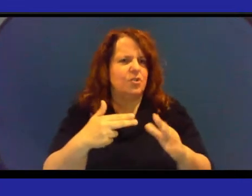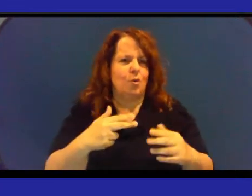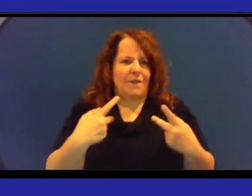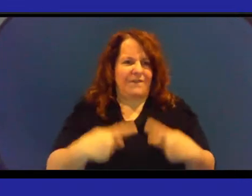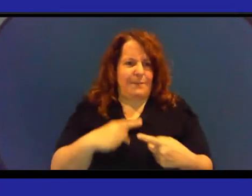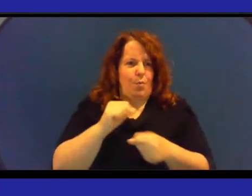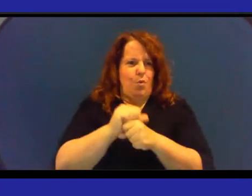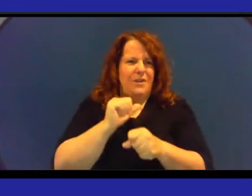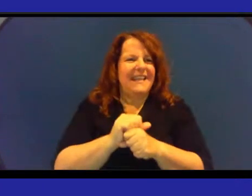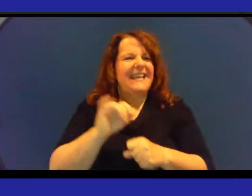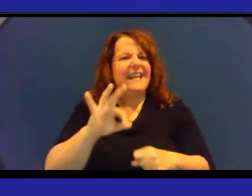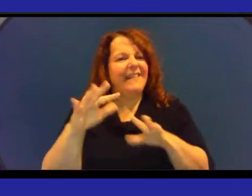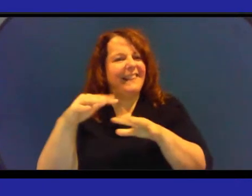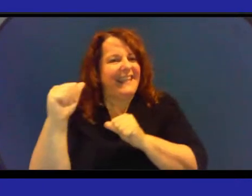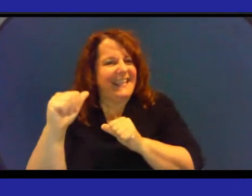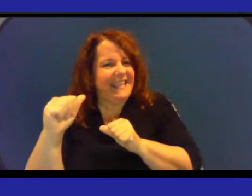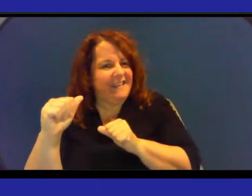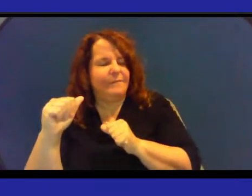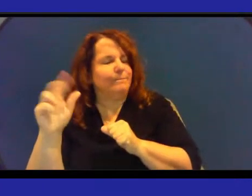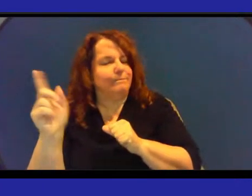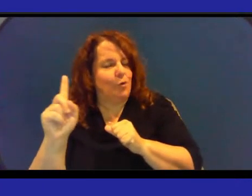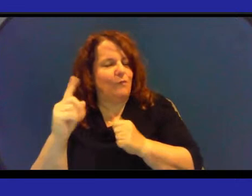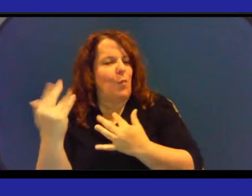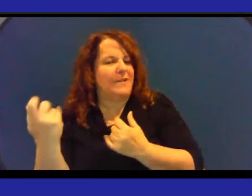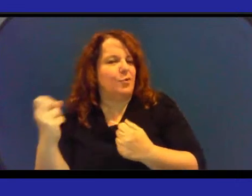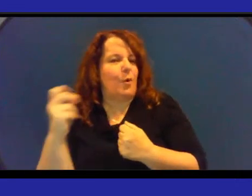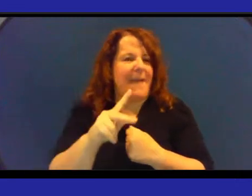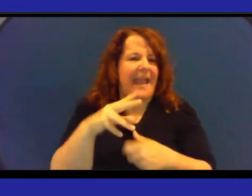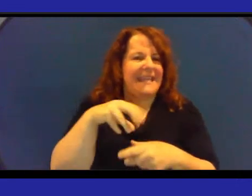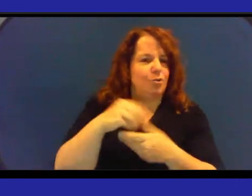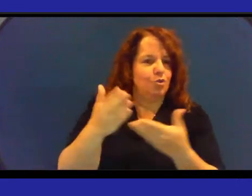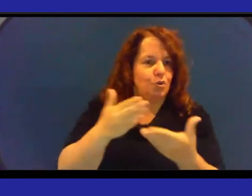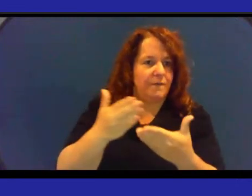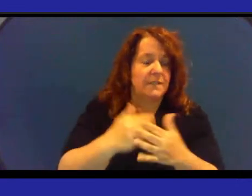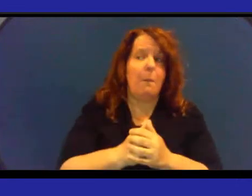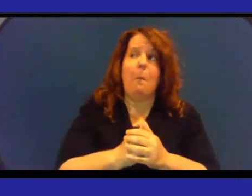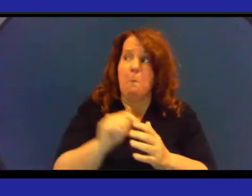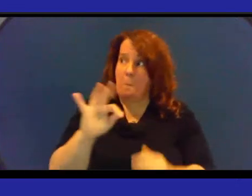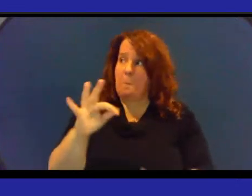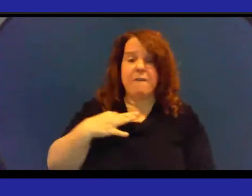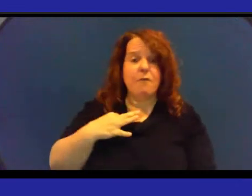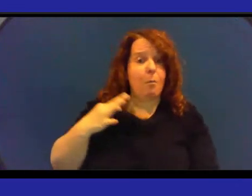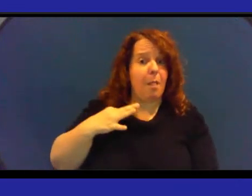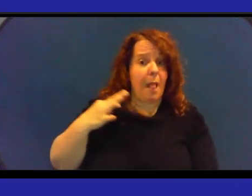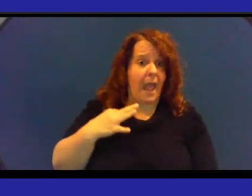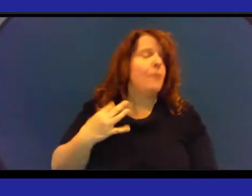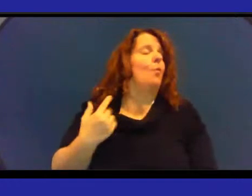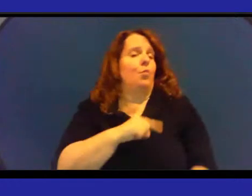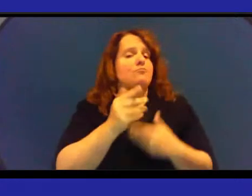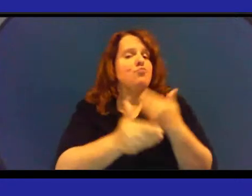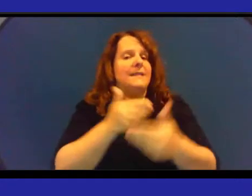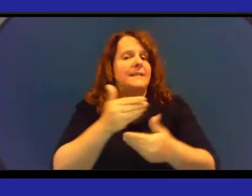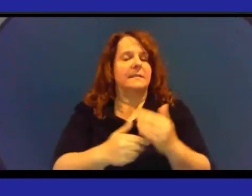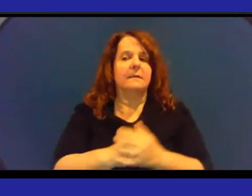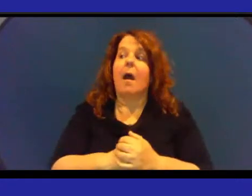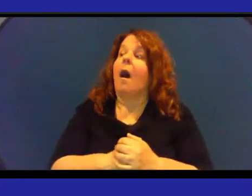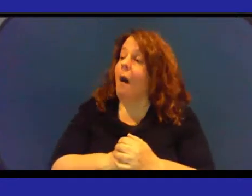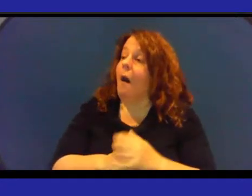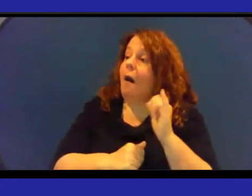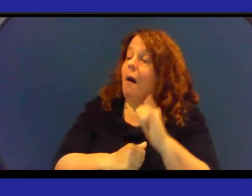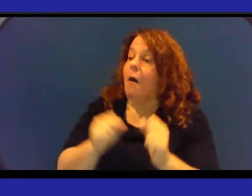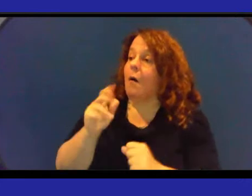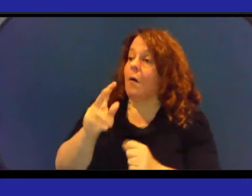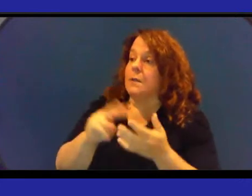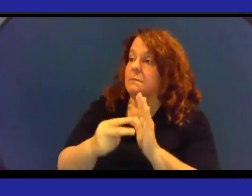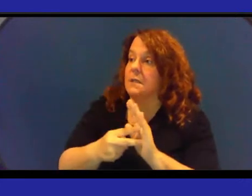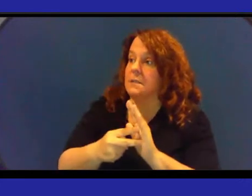type of leave, you have to wait to come back into service. But if you apply, we process you. Okay, so you're